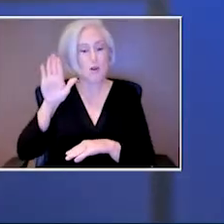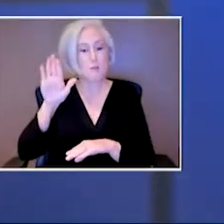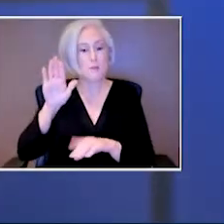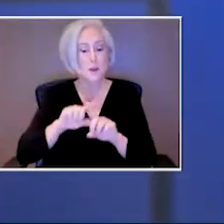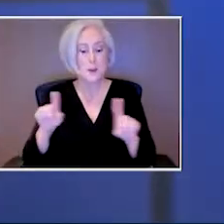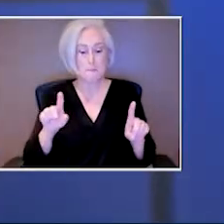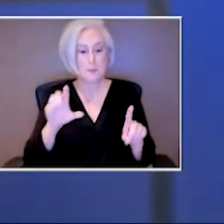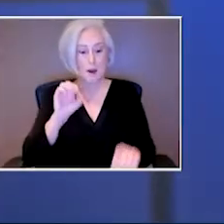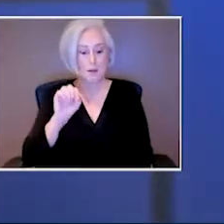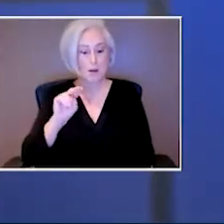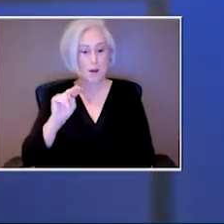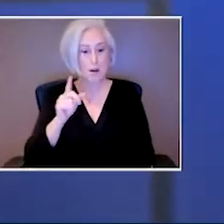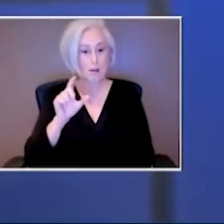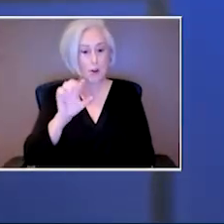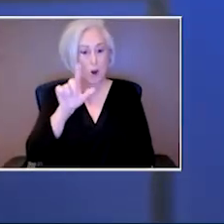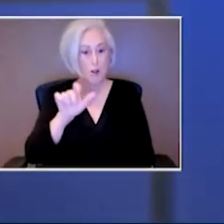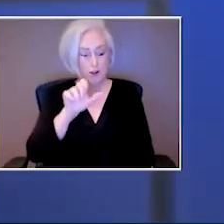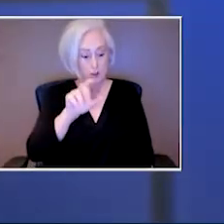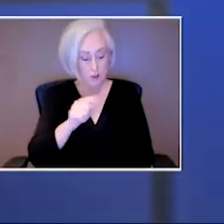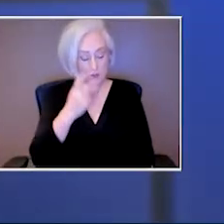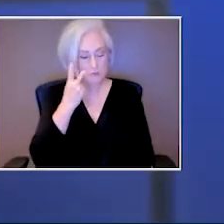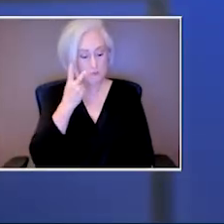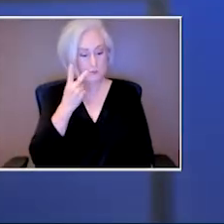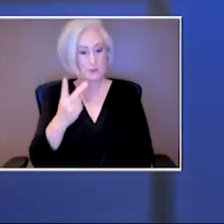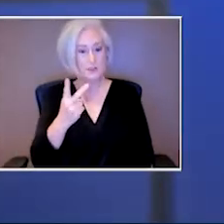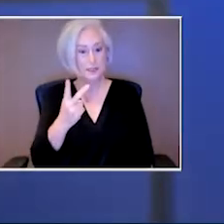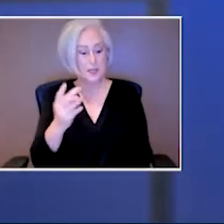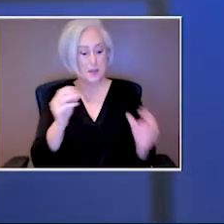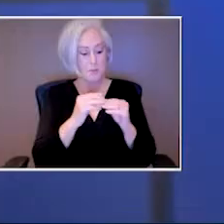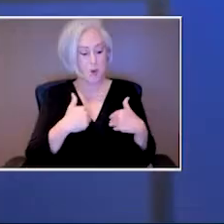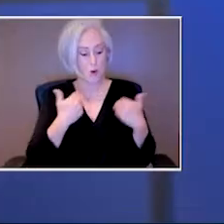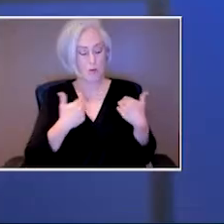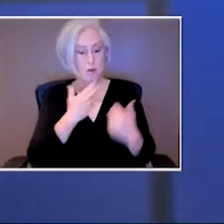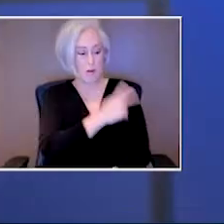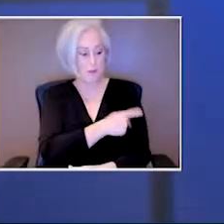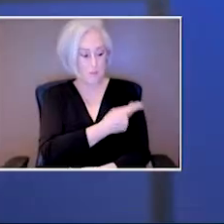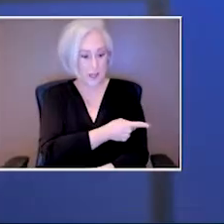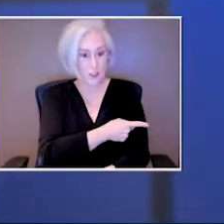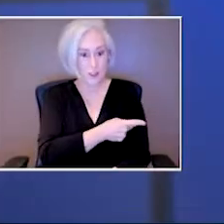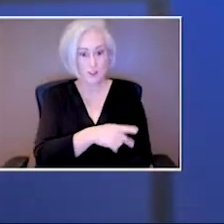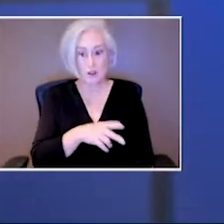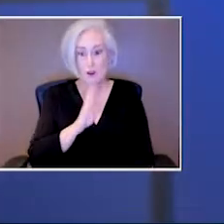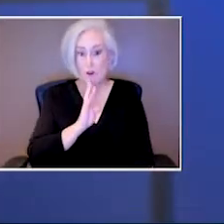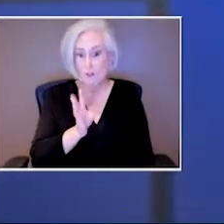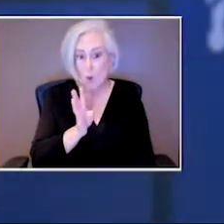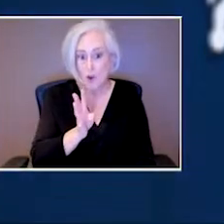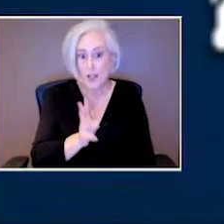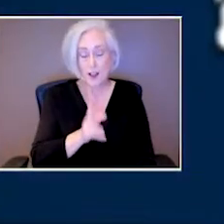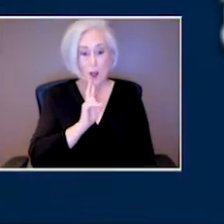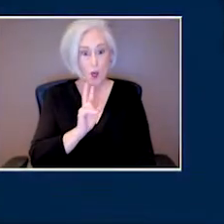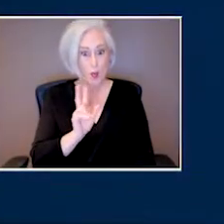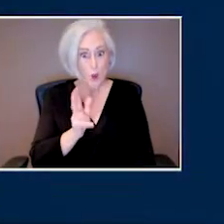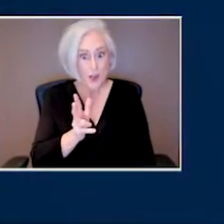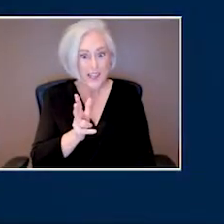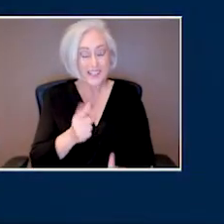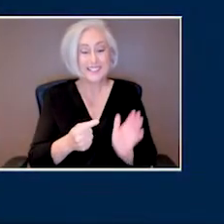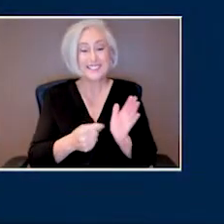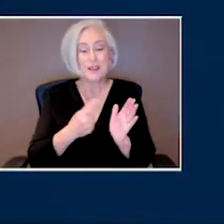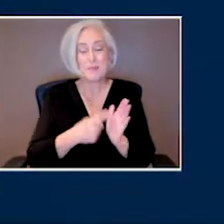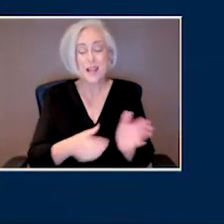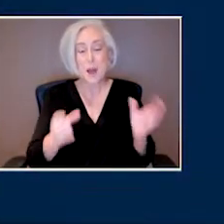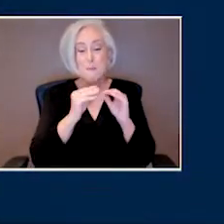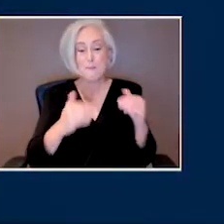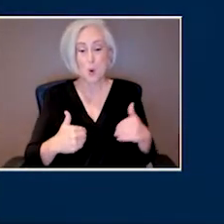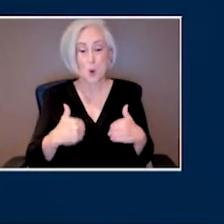younger patients, people in their 40s and 30s or even younger. Here's Jessica Lovell. The newest numbers from the